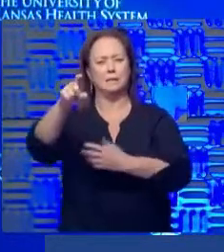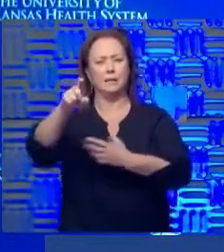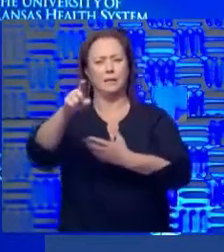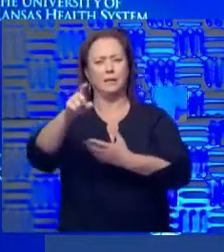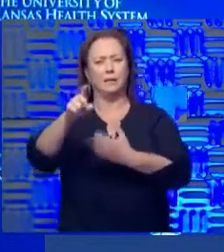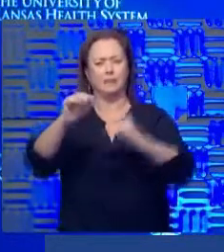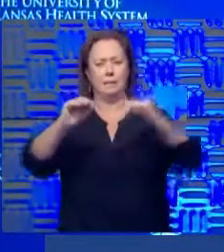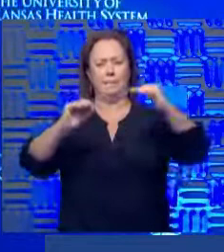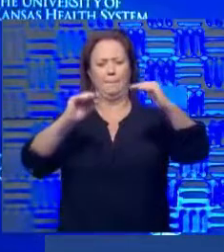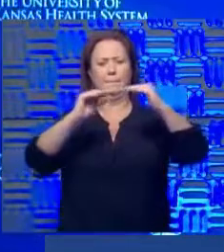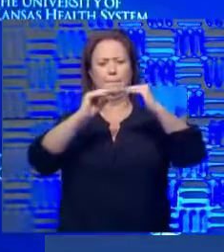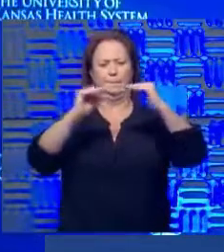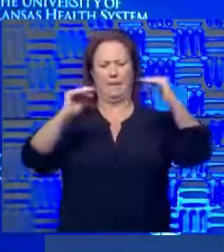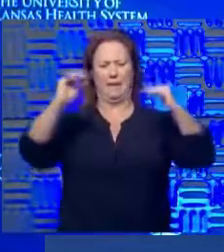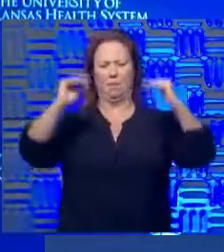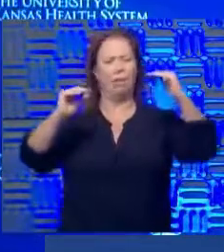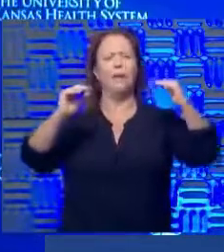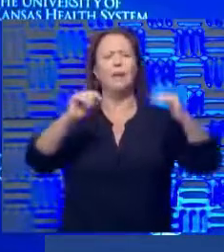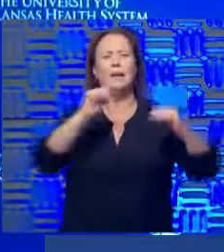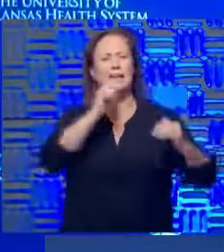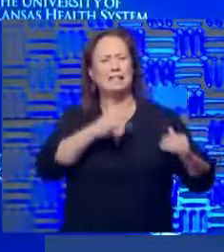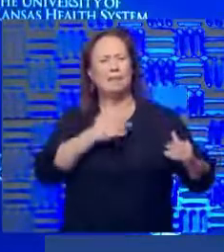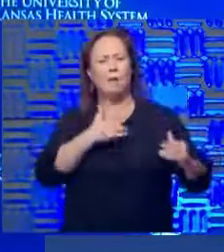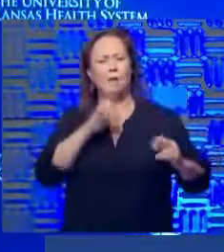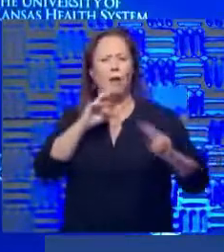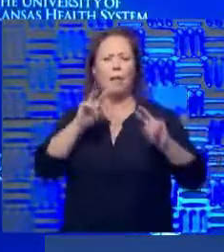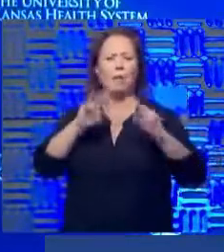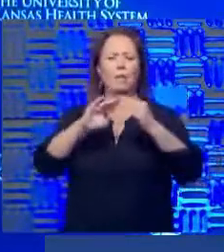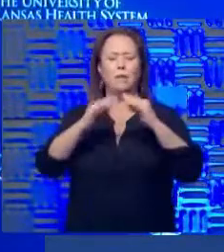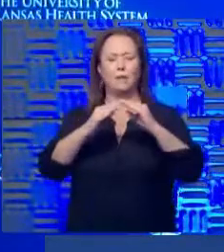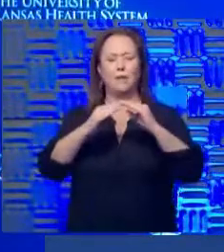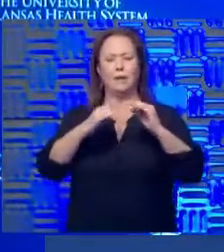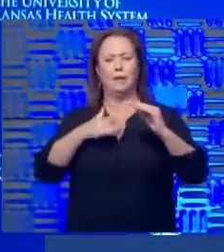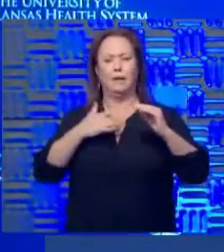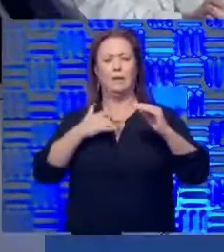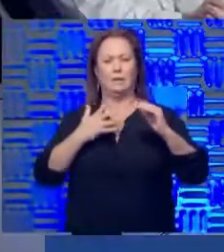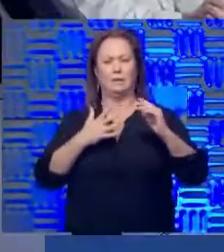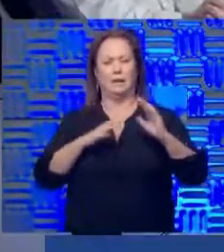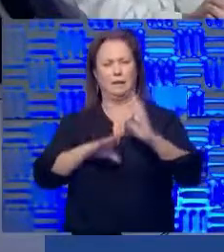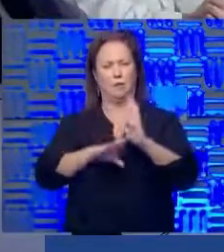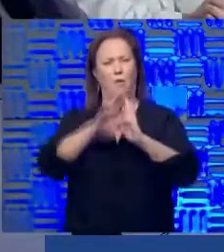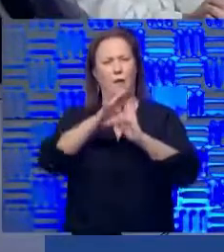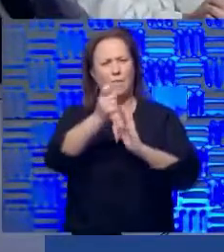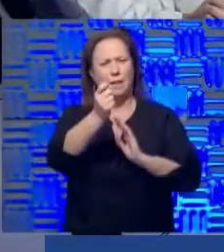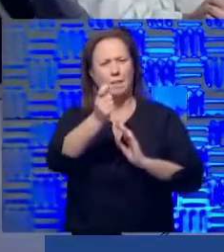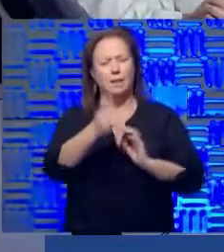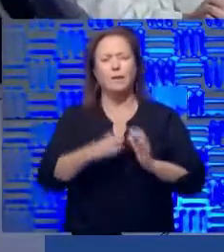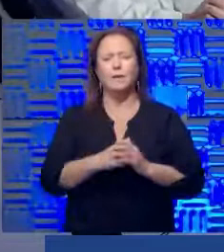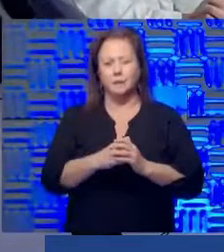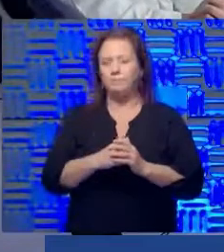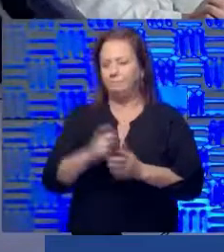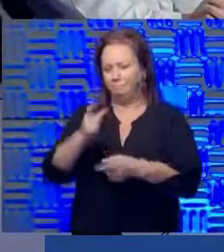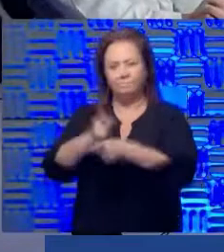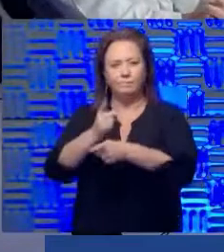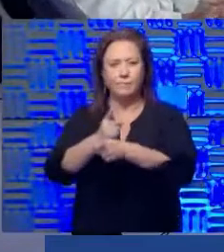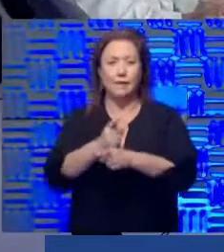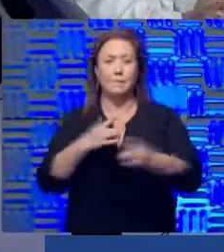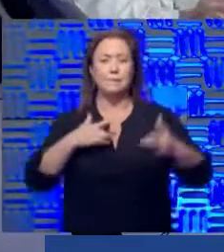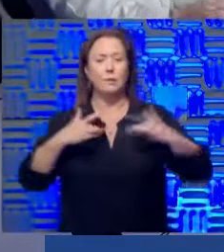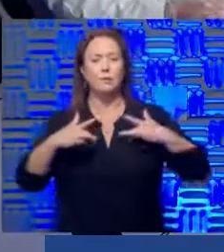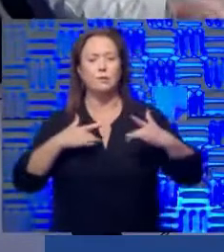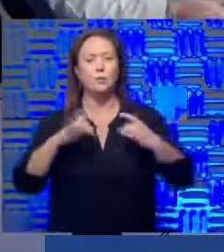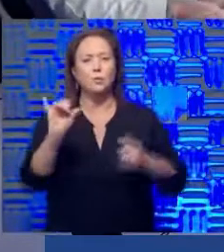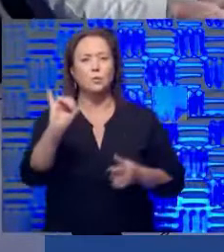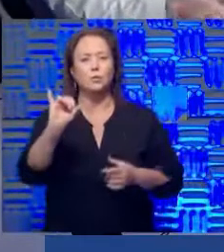of equilibrium, but it doesn't feel like that when I look at the numbers. It looks like things are really escalating. Right. Yeah, and that's a real concern. I don't